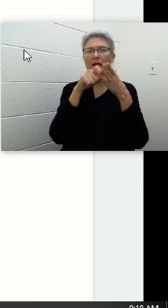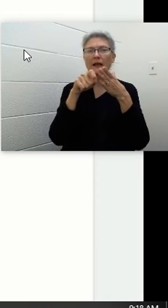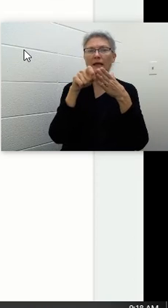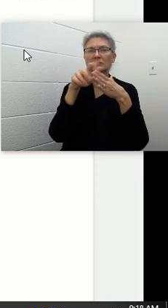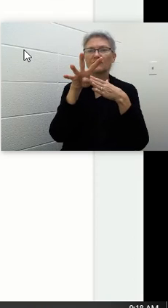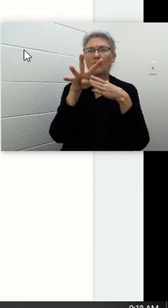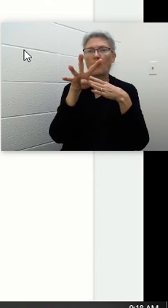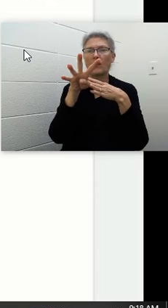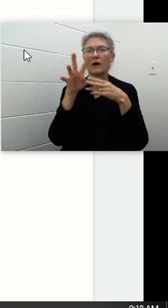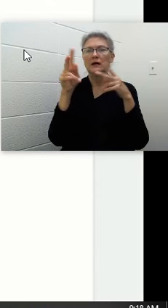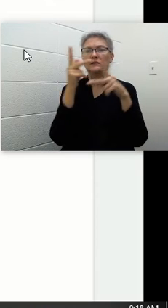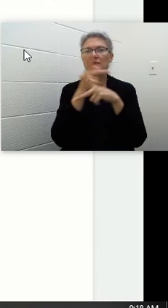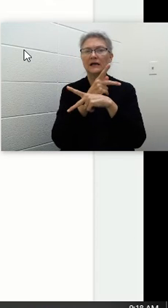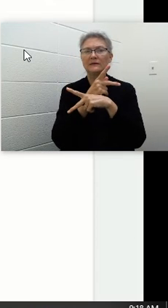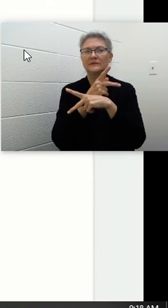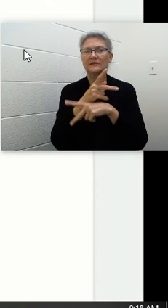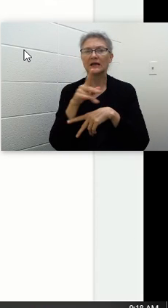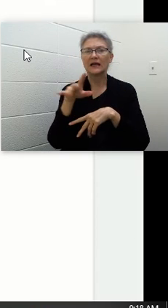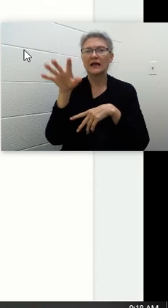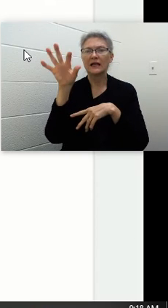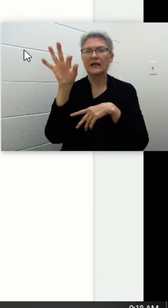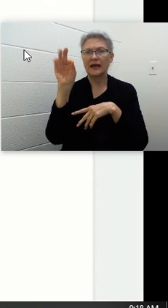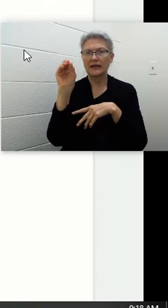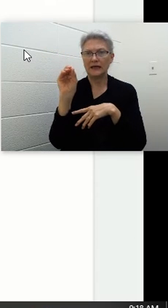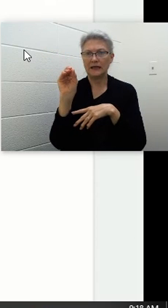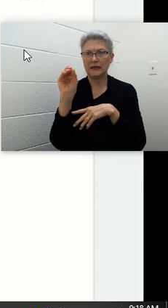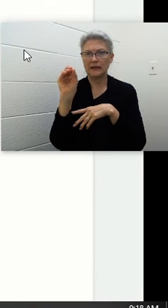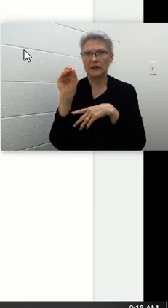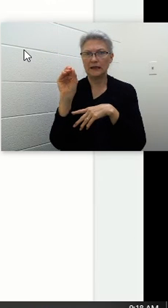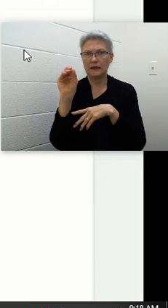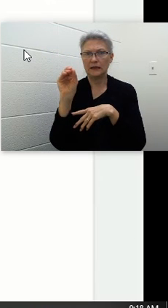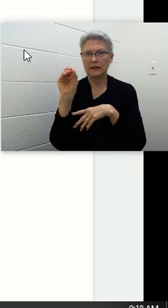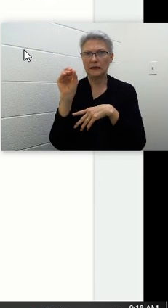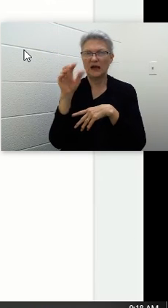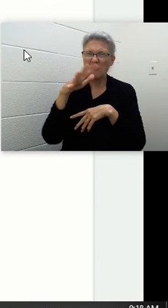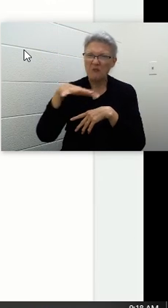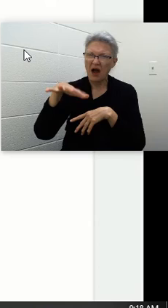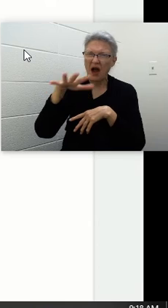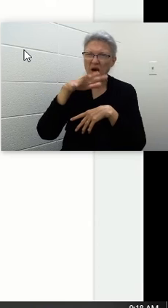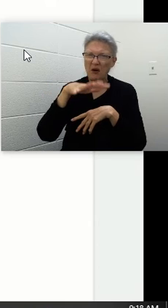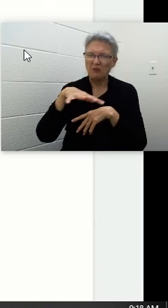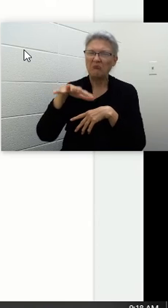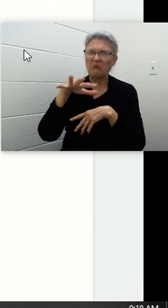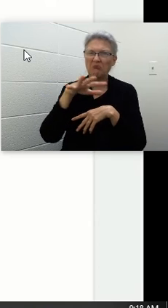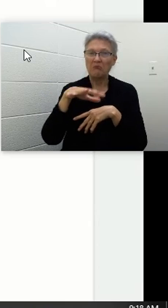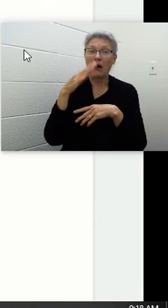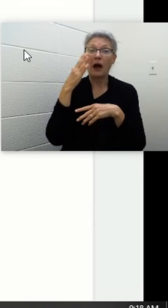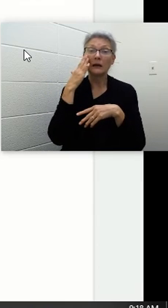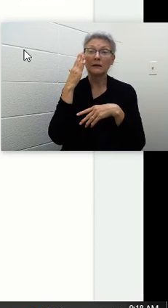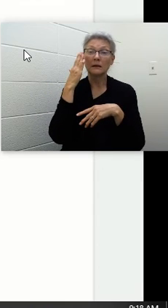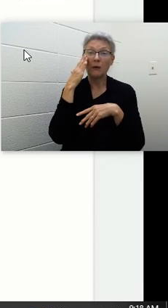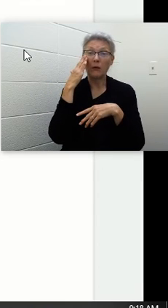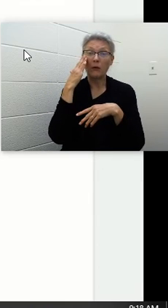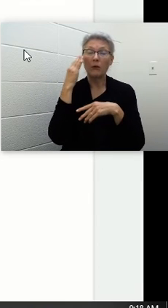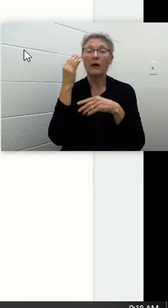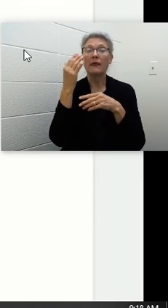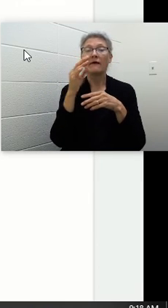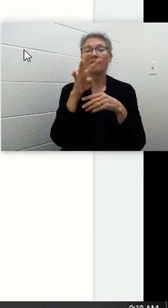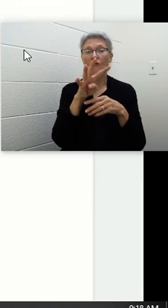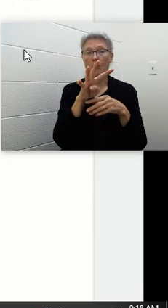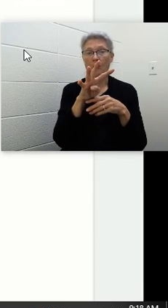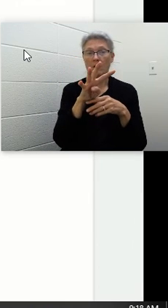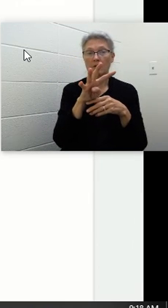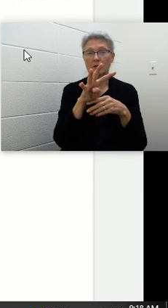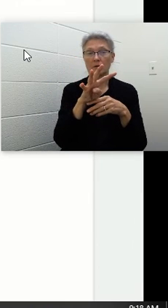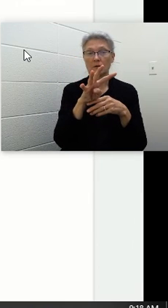as 4 times 90. Well, I know that